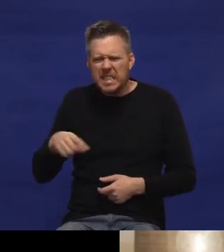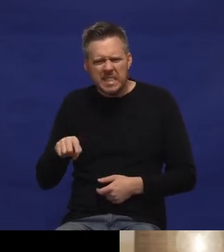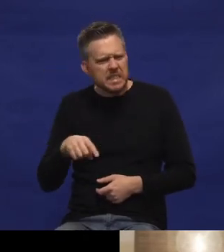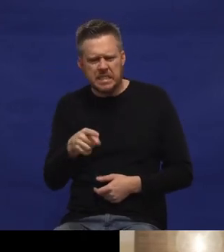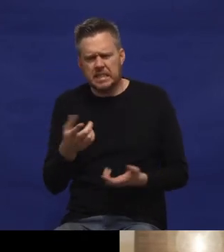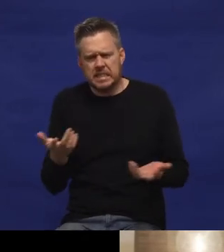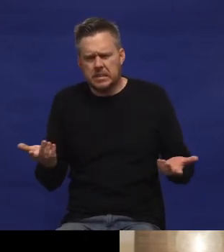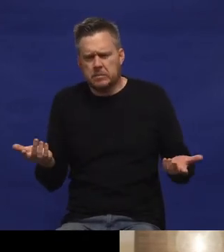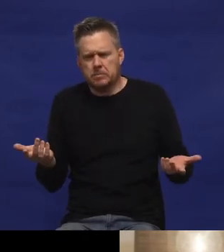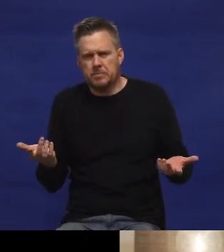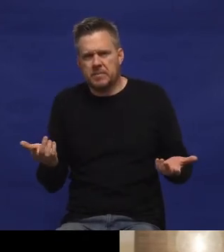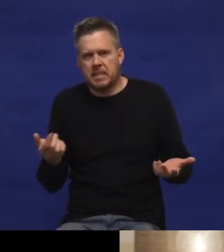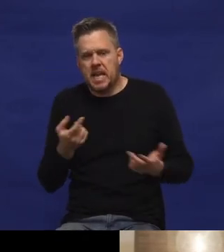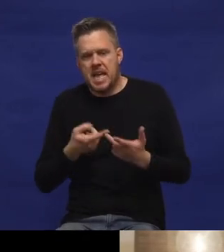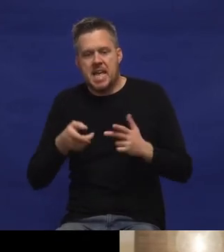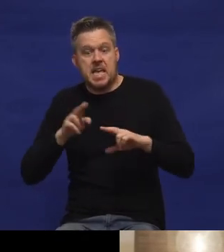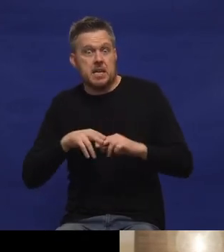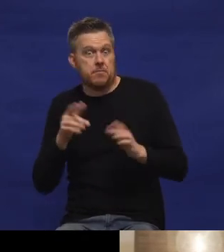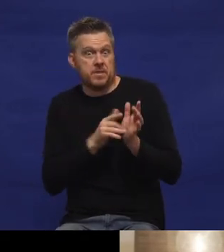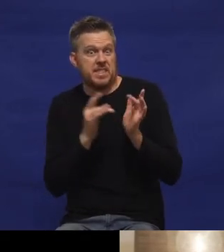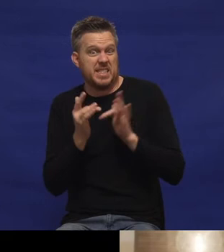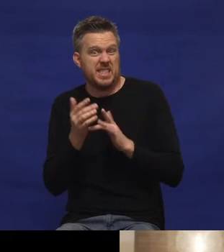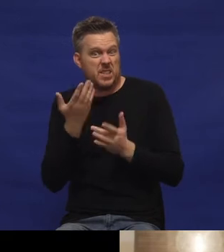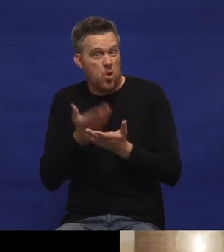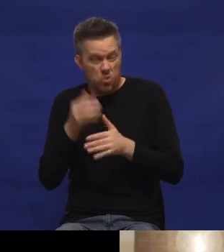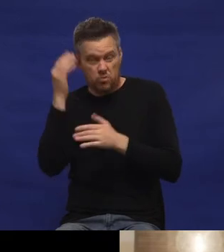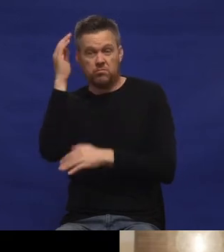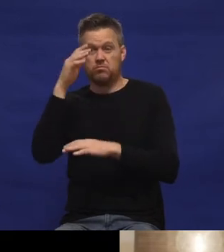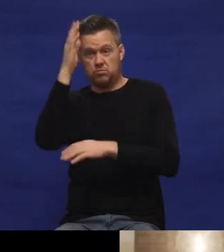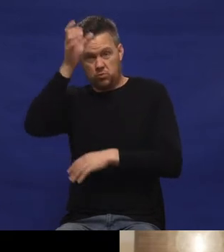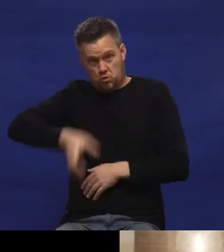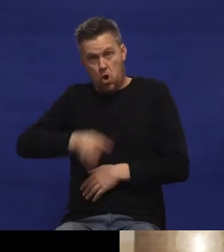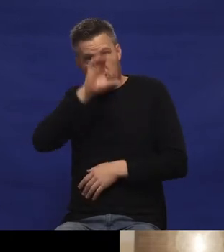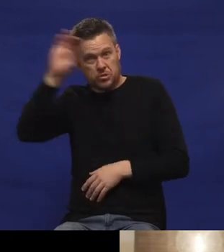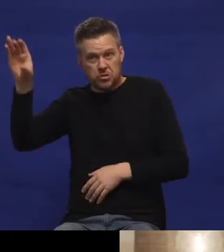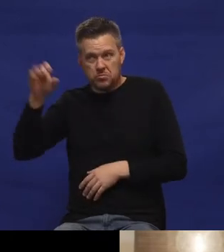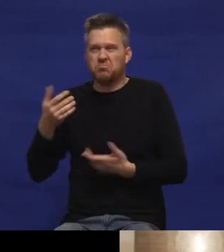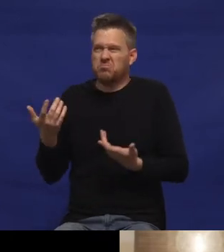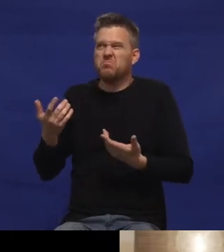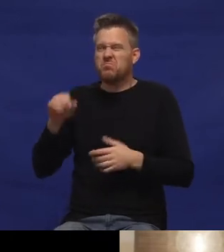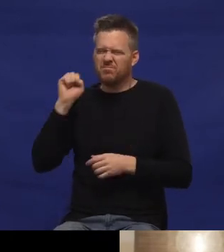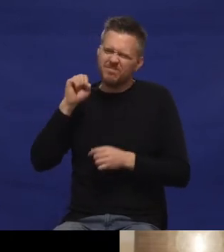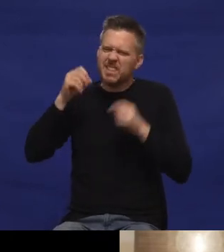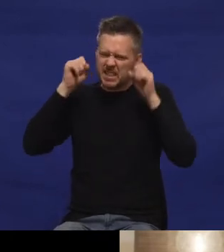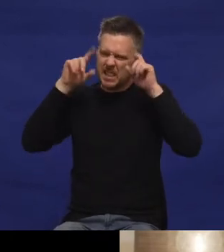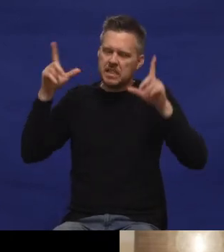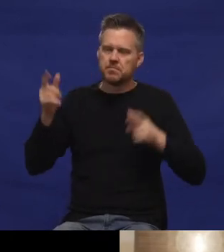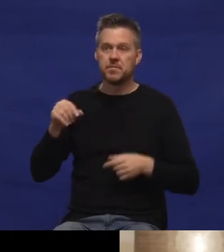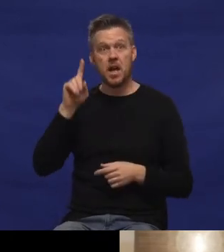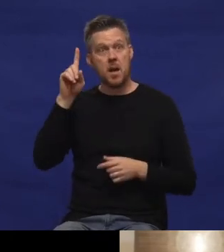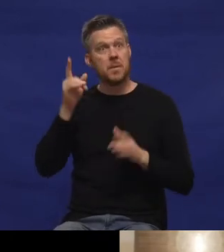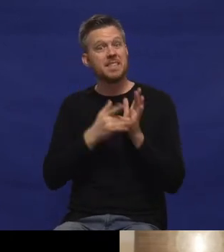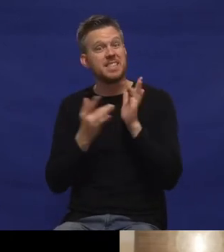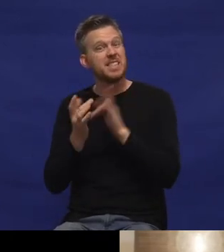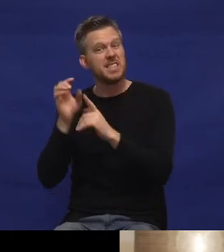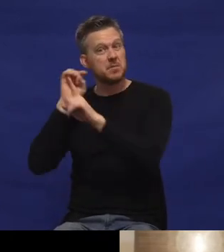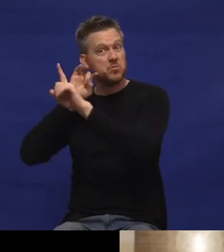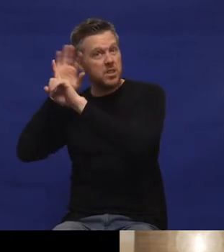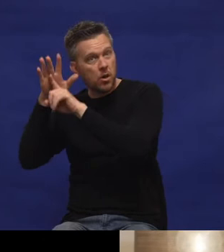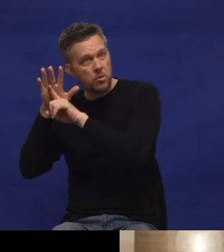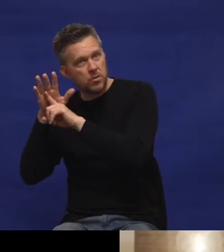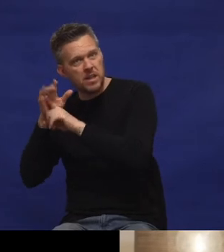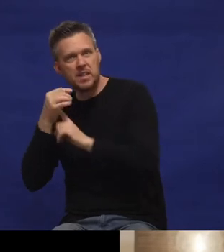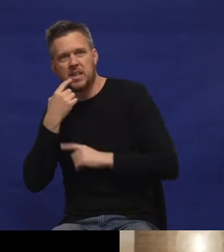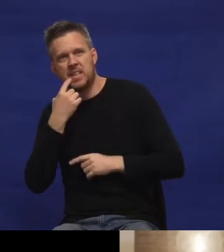a snake? Like, if it was Jesus on the cross and we all looked at that, that would make more sense. But even Jesus